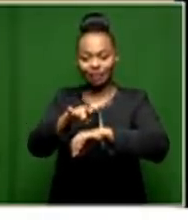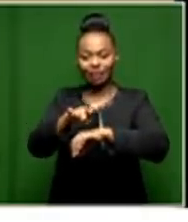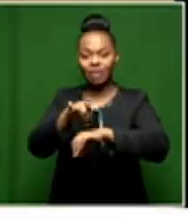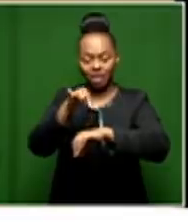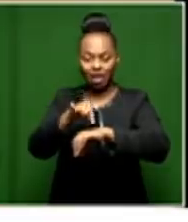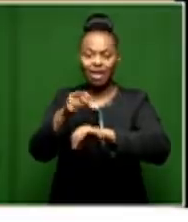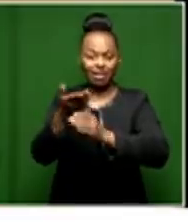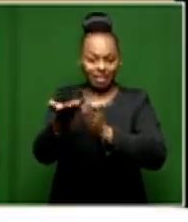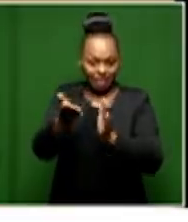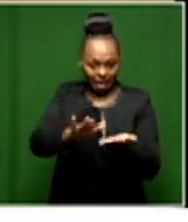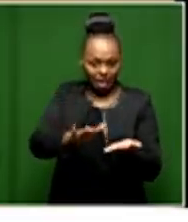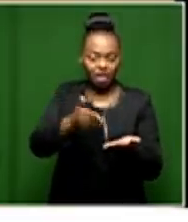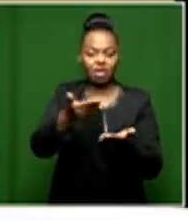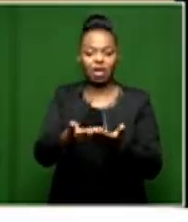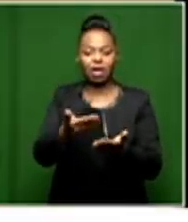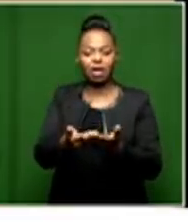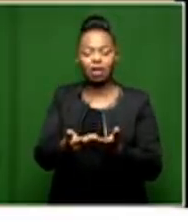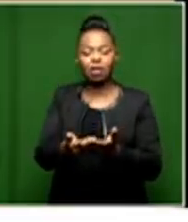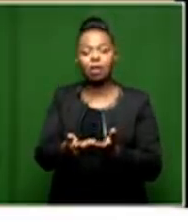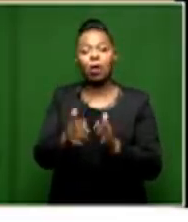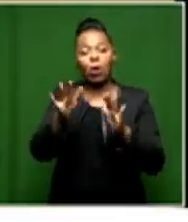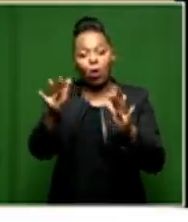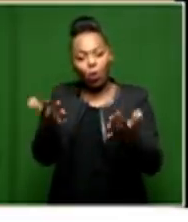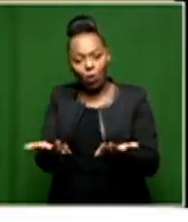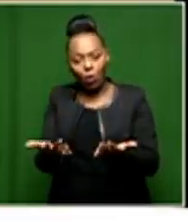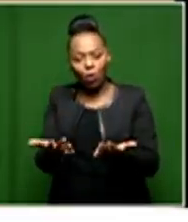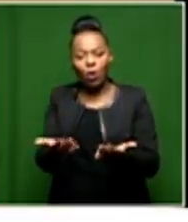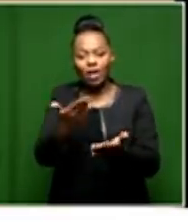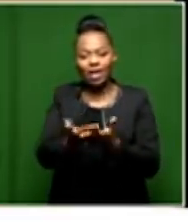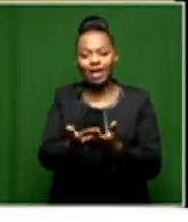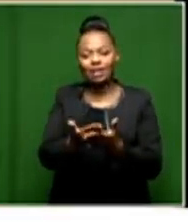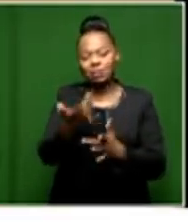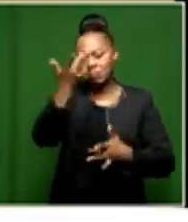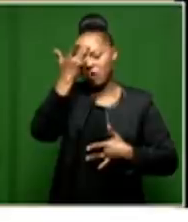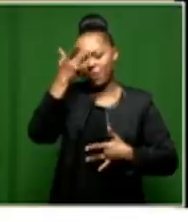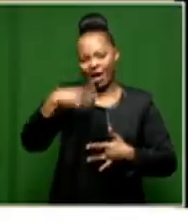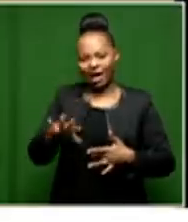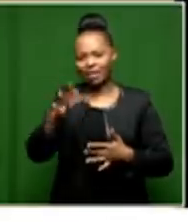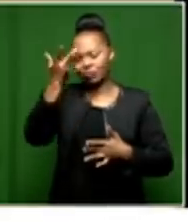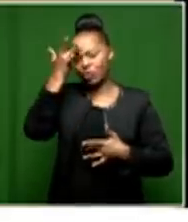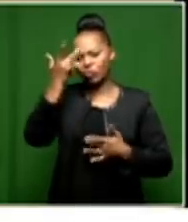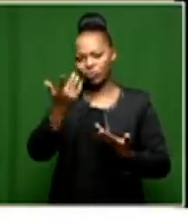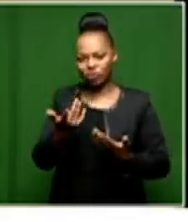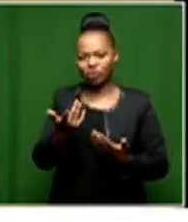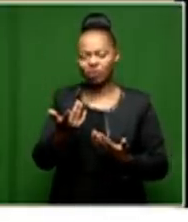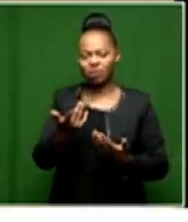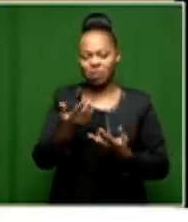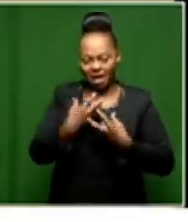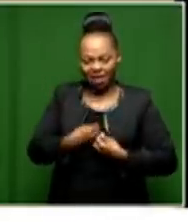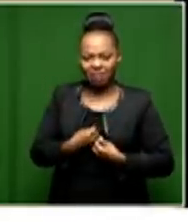it. You can have no symptoms at the other end of the spectrum, and we don't understand why and who gets it. There's no